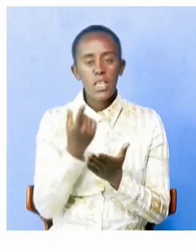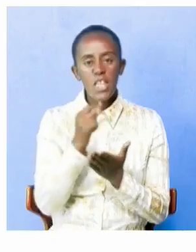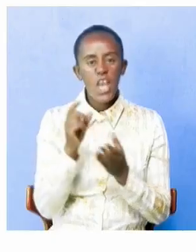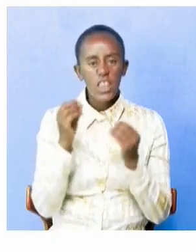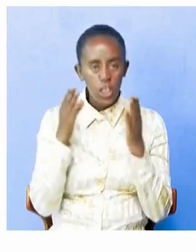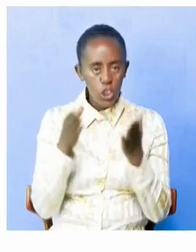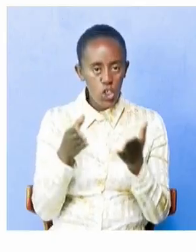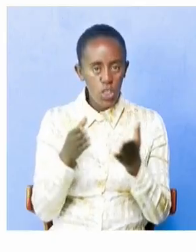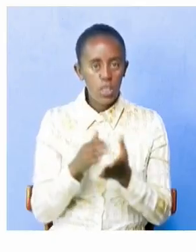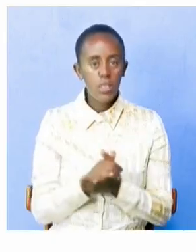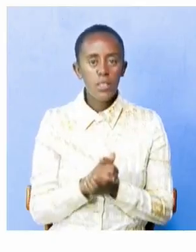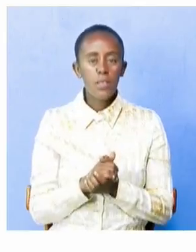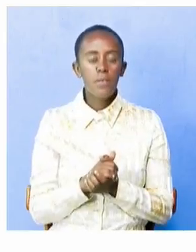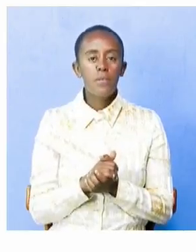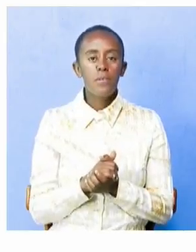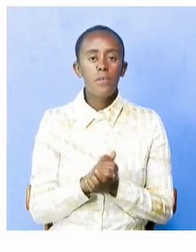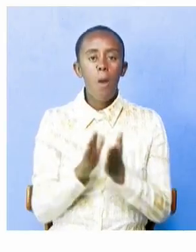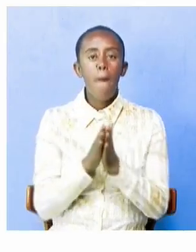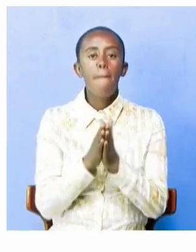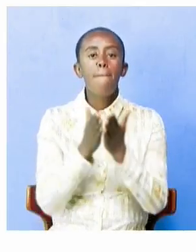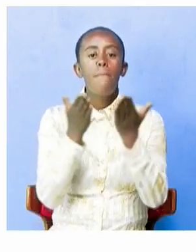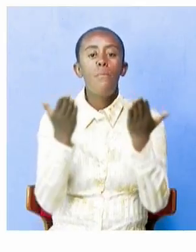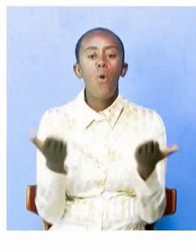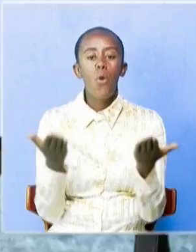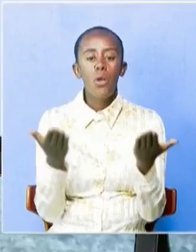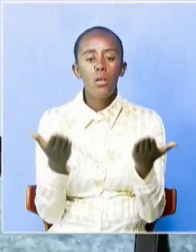teacher's book.